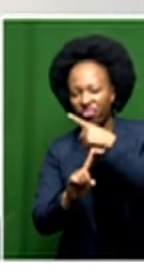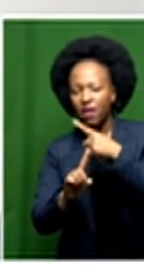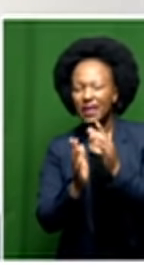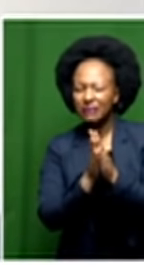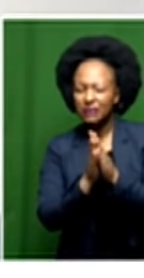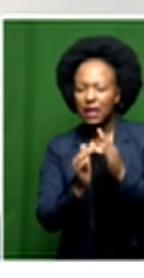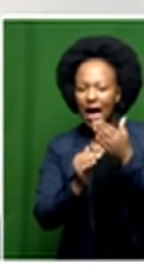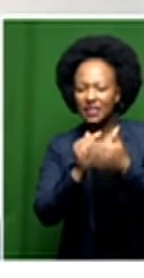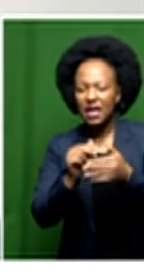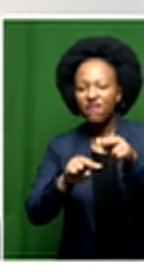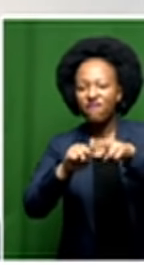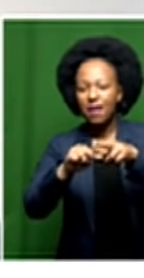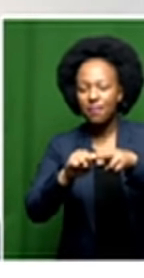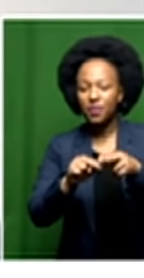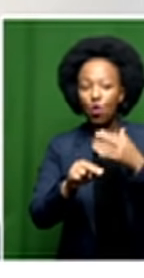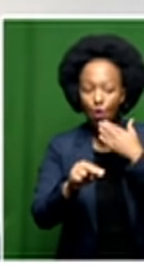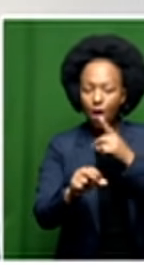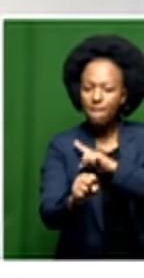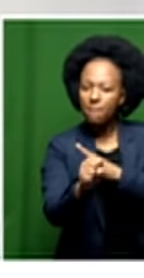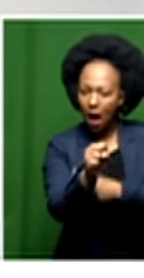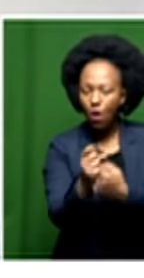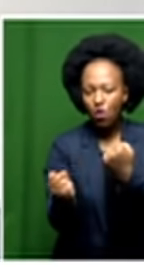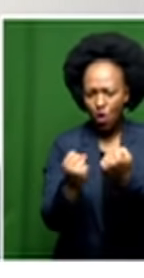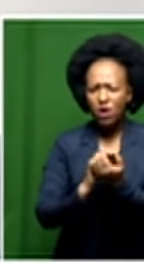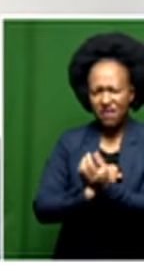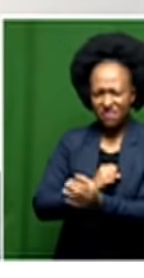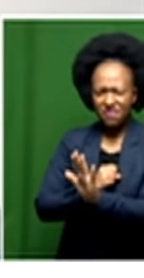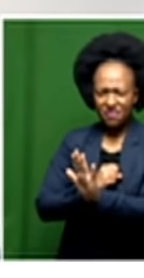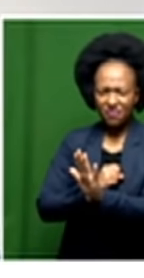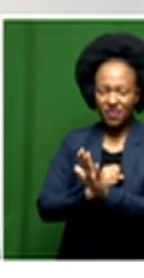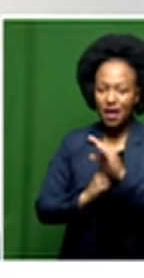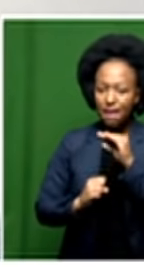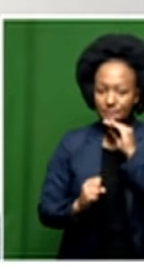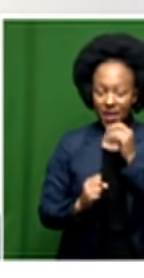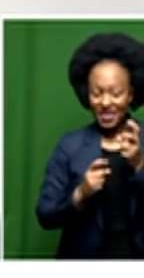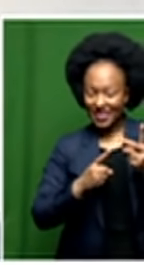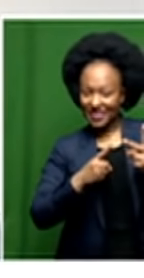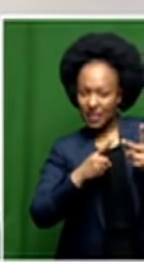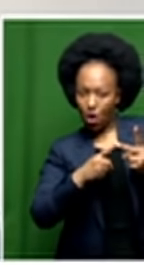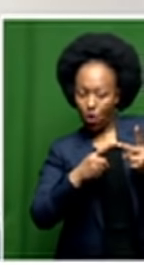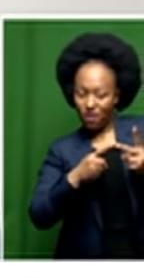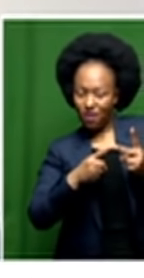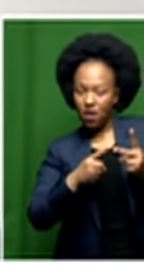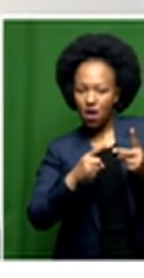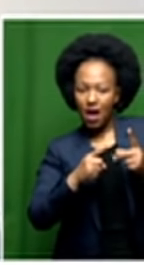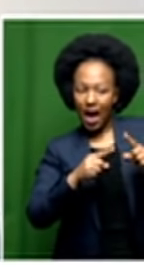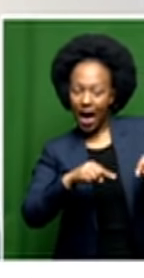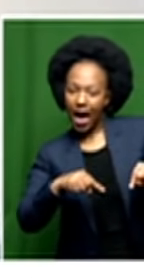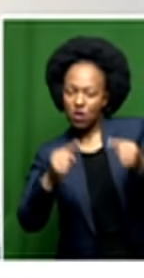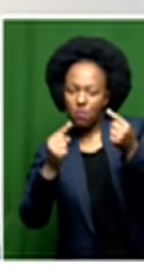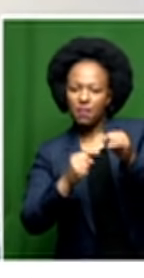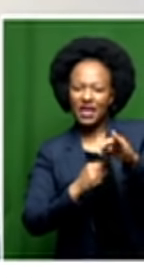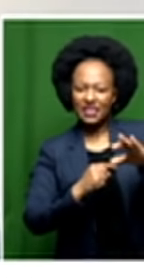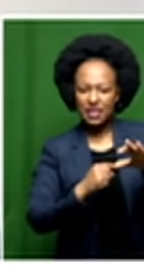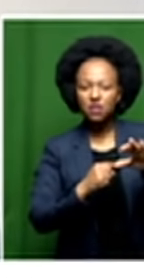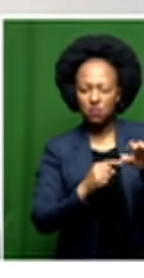year. That again is within the powers of the courts. So it seems to me that the second argument by the IEC does not raise questions